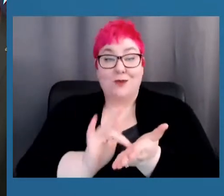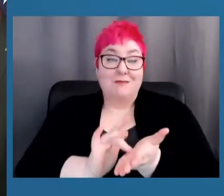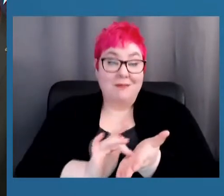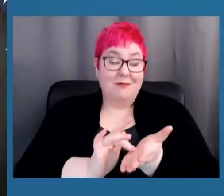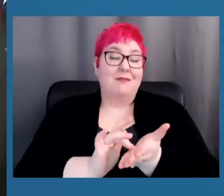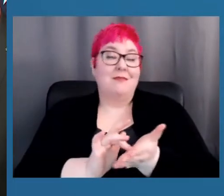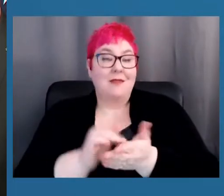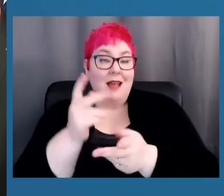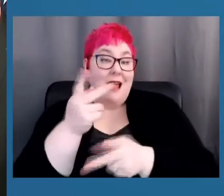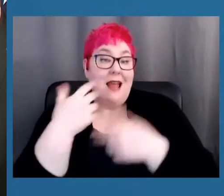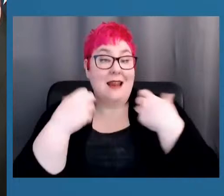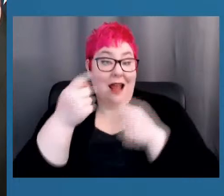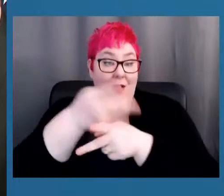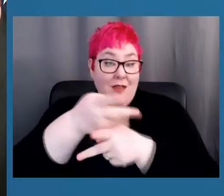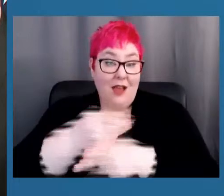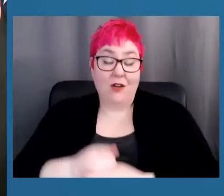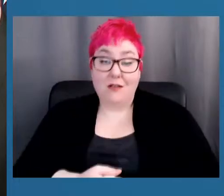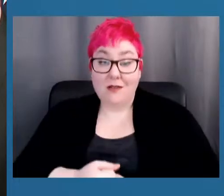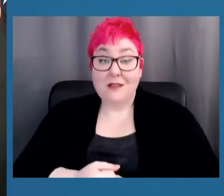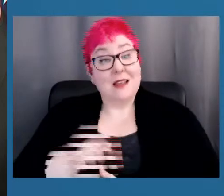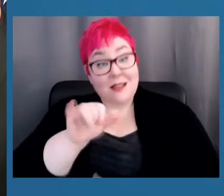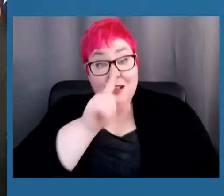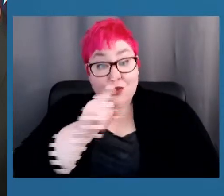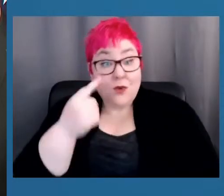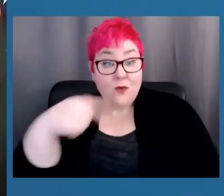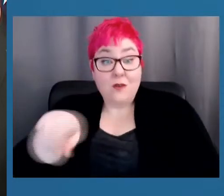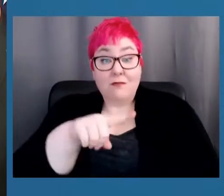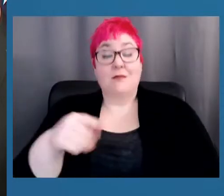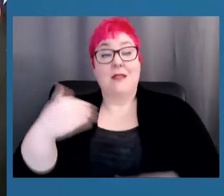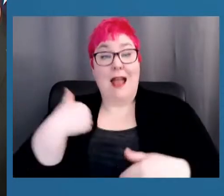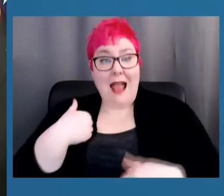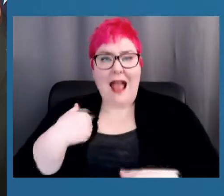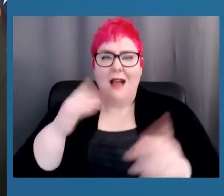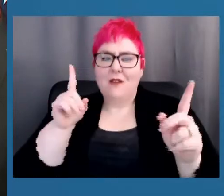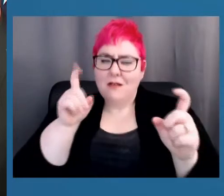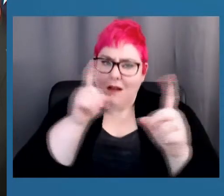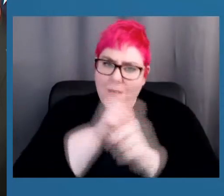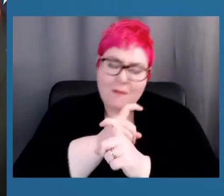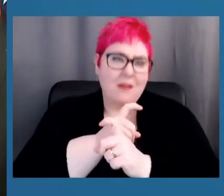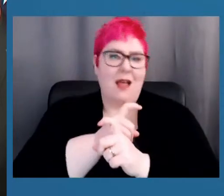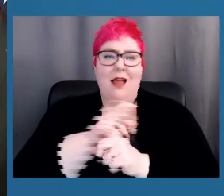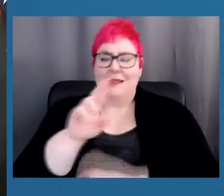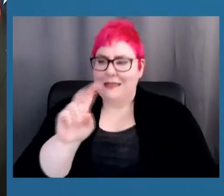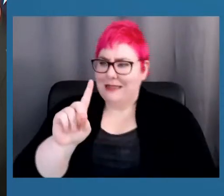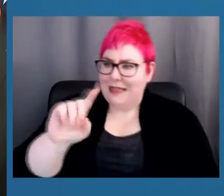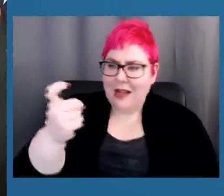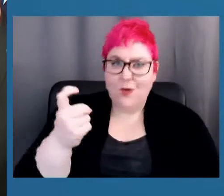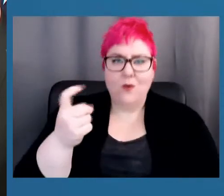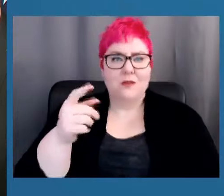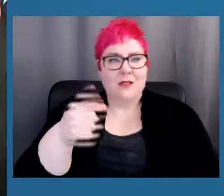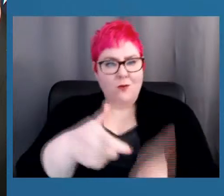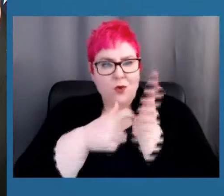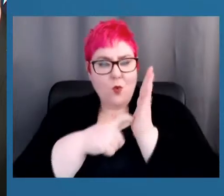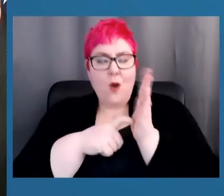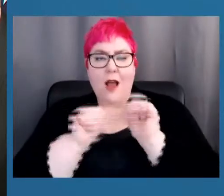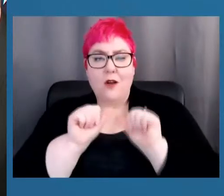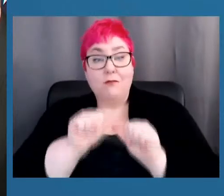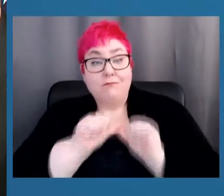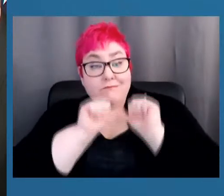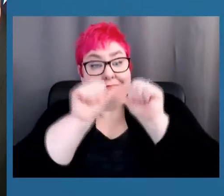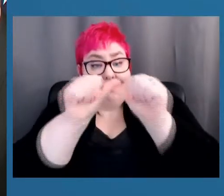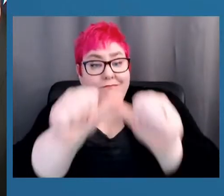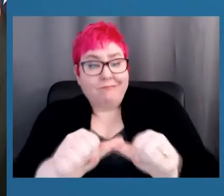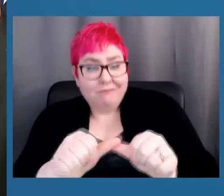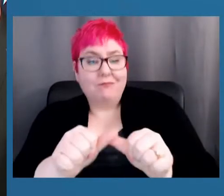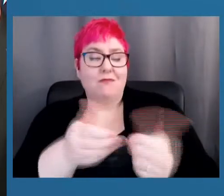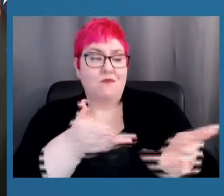medically complex diagnoses that require long-term and specialized treatment, such as our patients here at